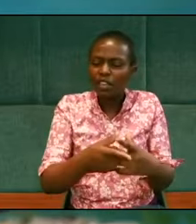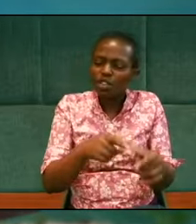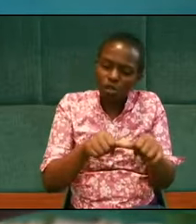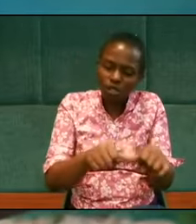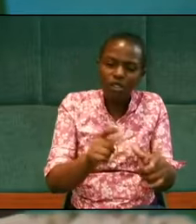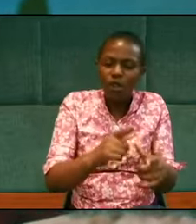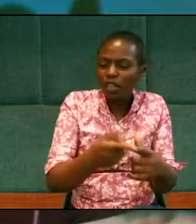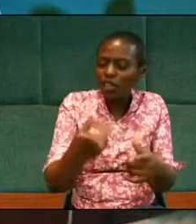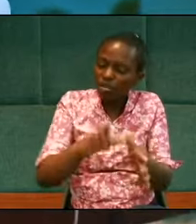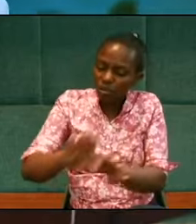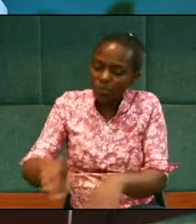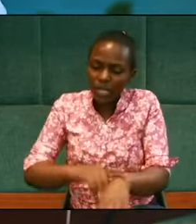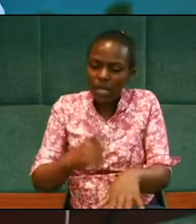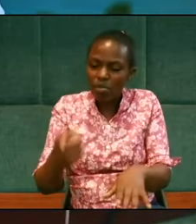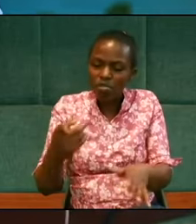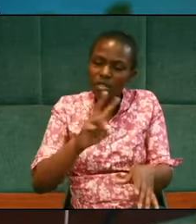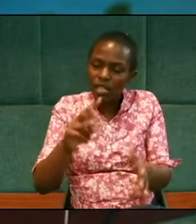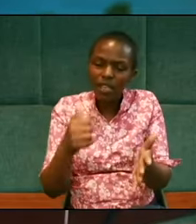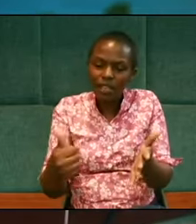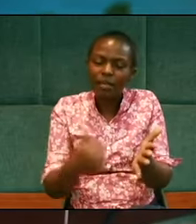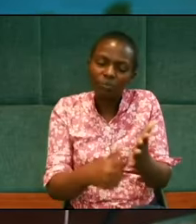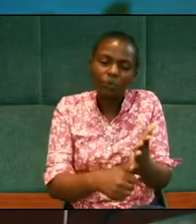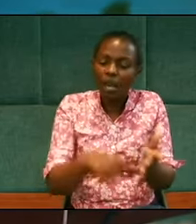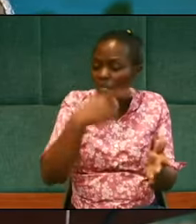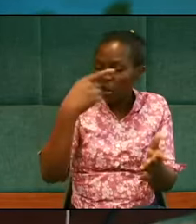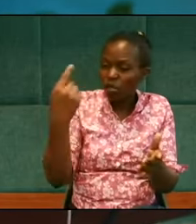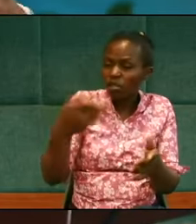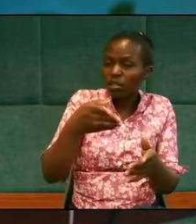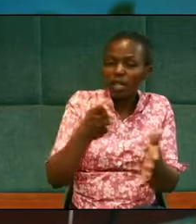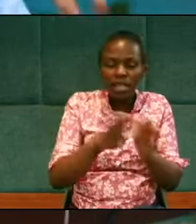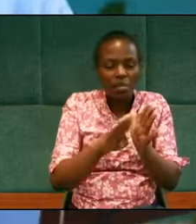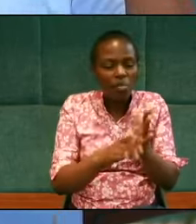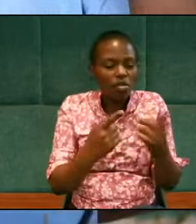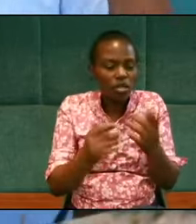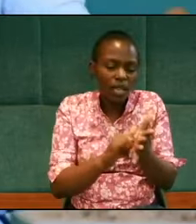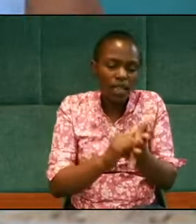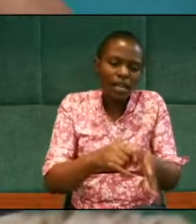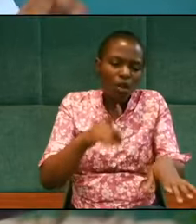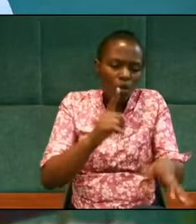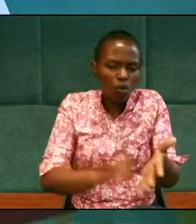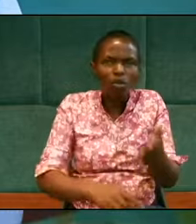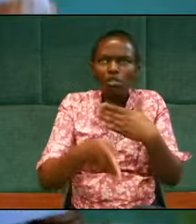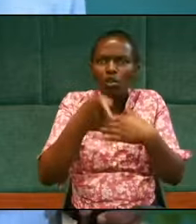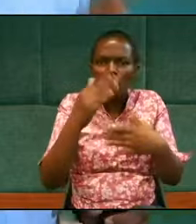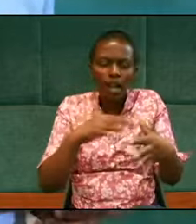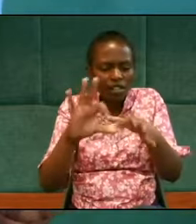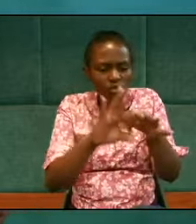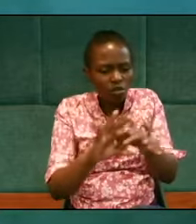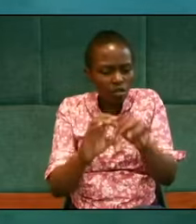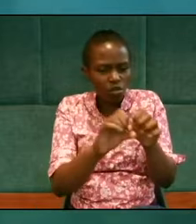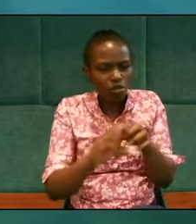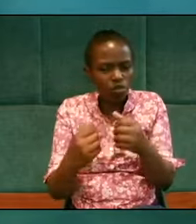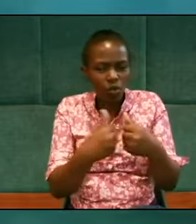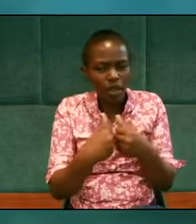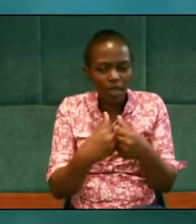lifelong. Because the Bible says, what God has joined together, let no man put asunder. Don't go and see a